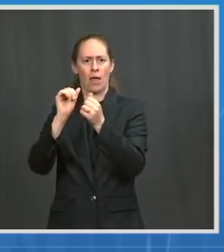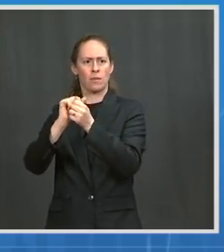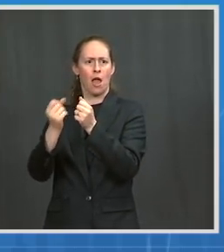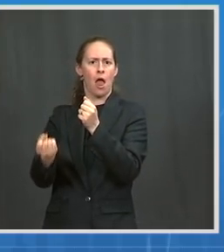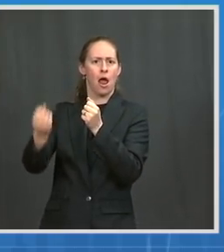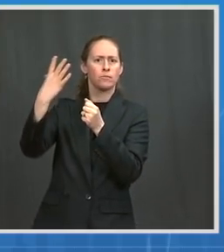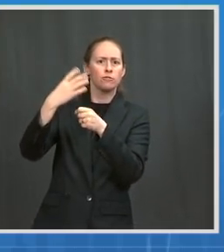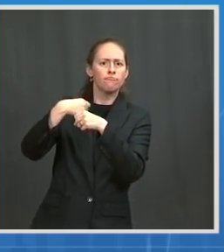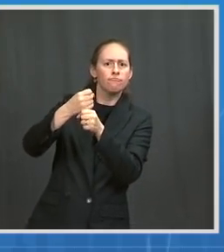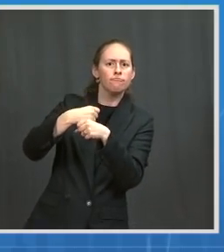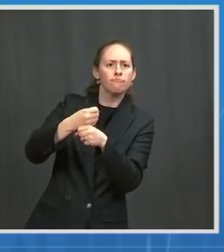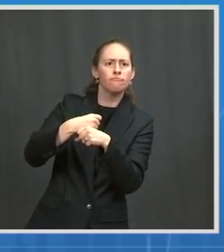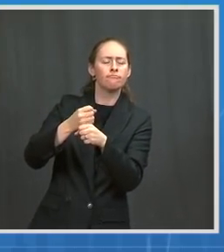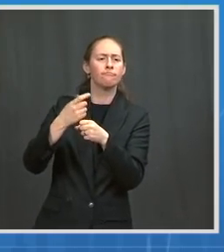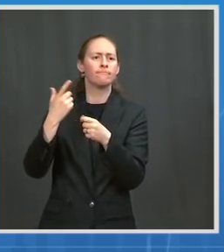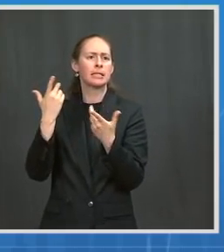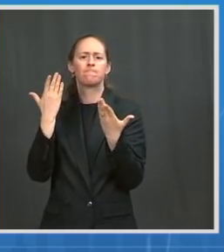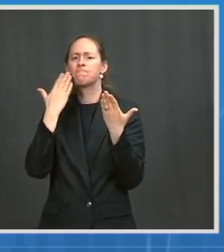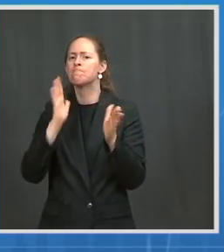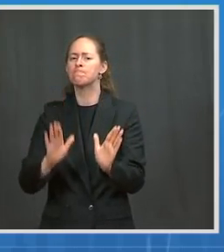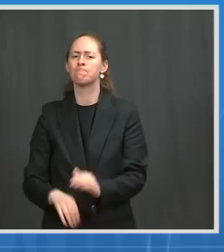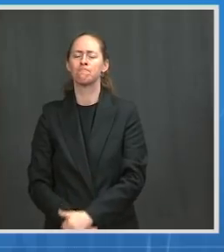come out of that.